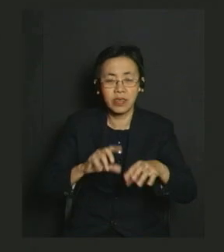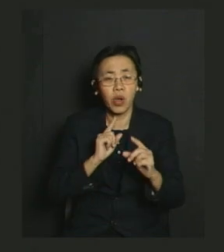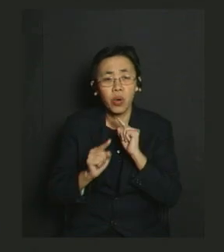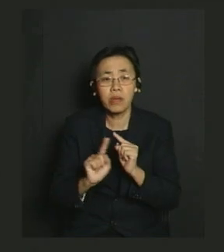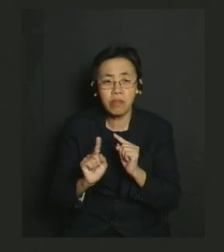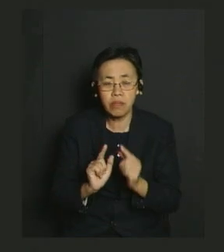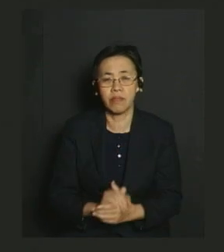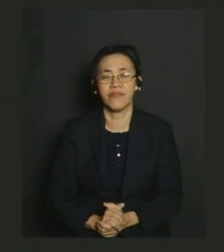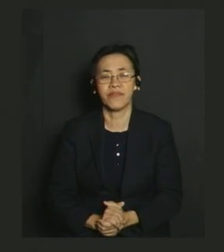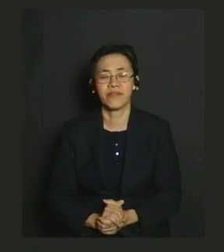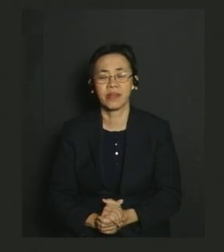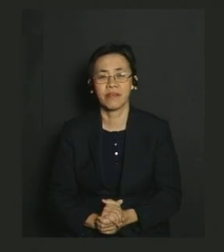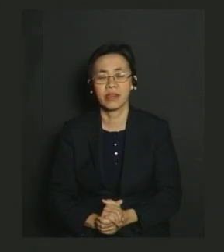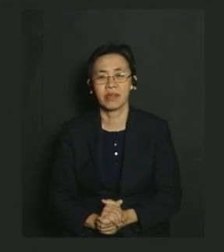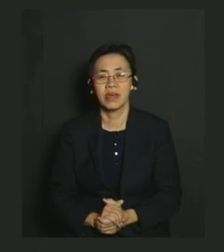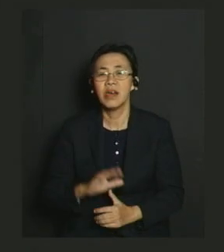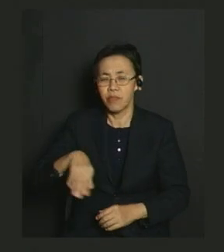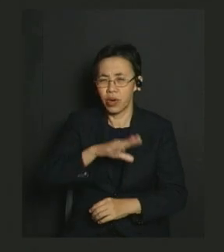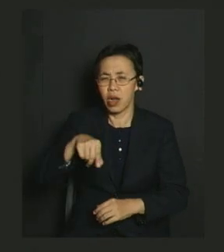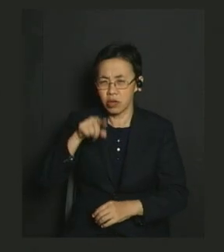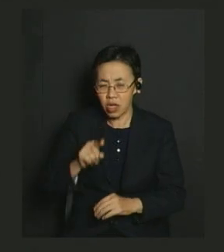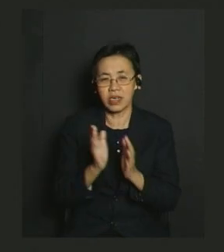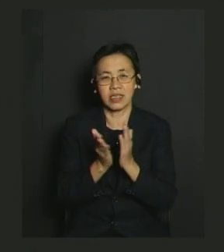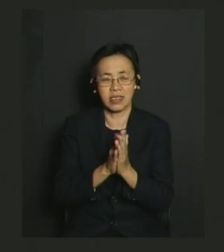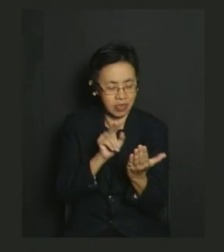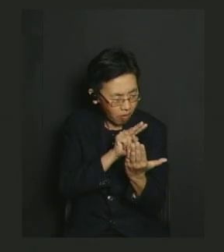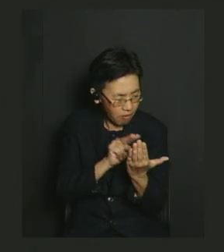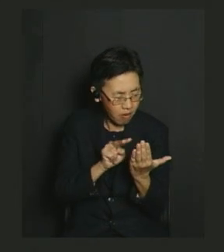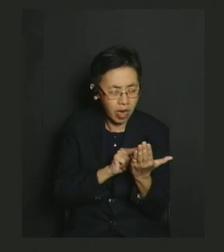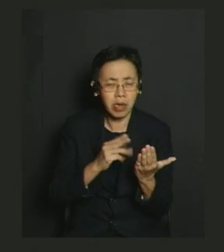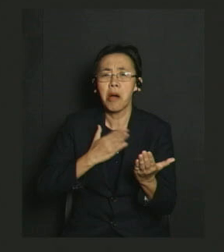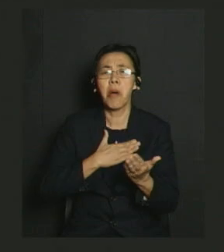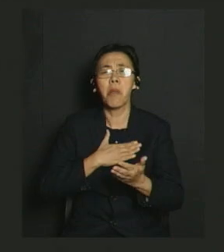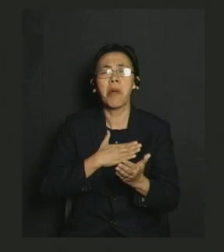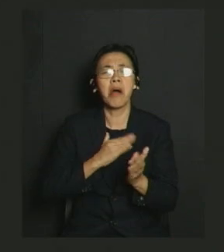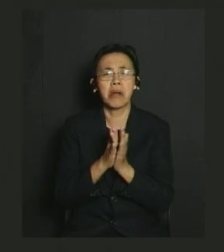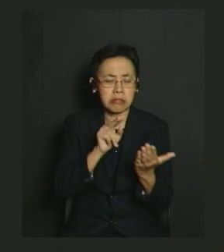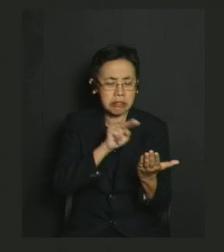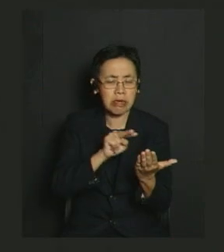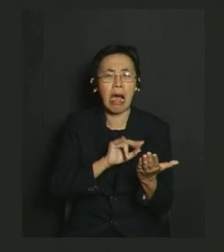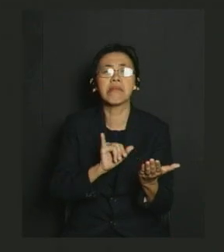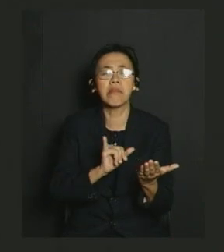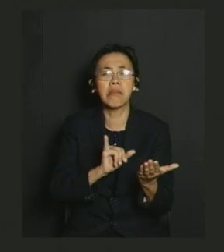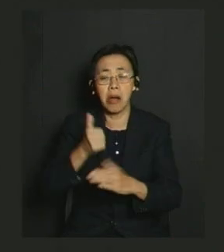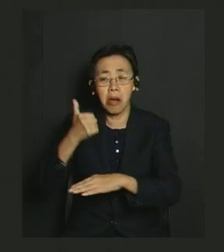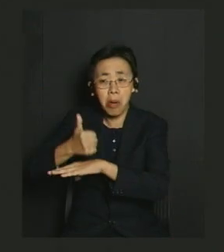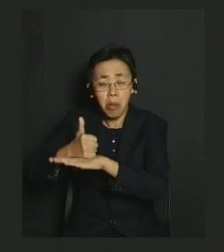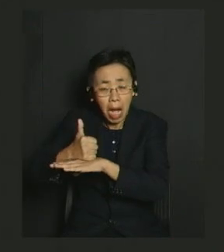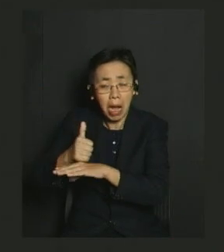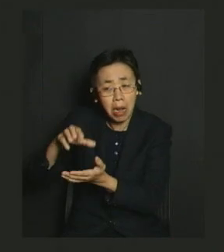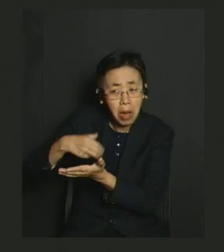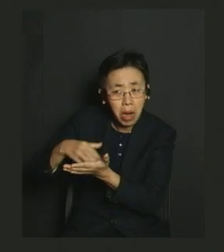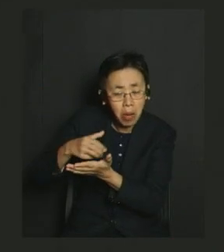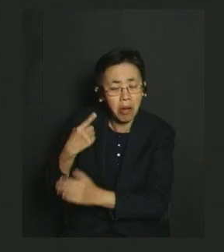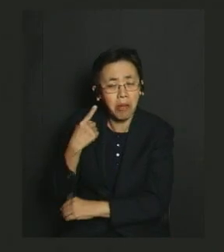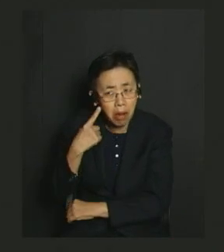book. And I don't have time to read, so I listened to him. So he summarized that the